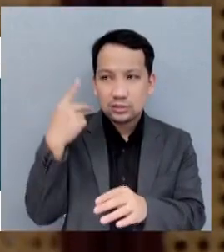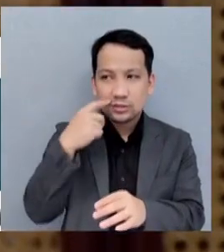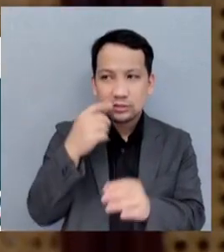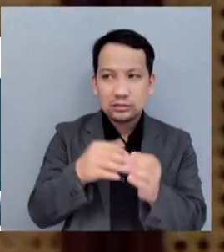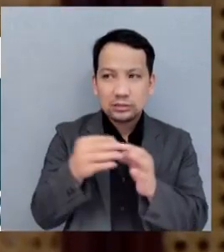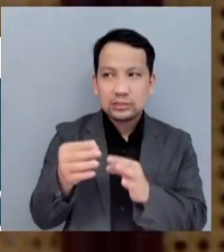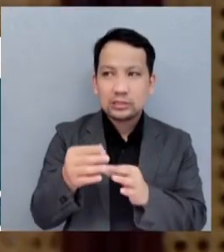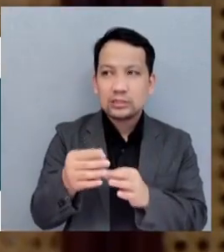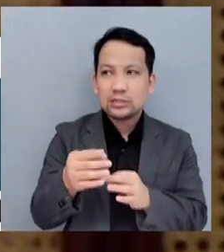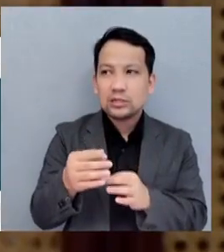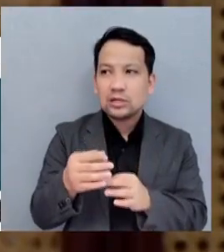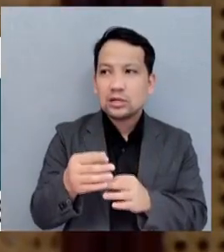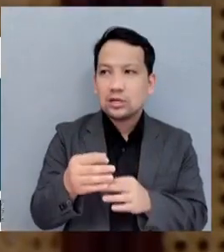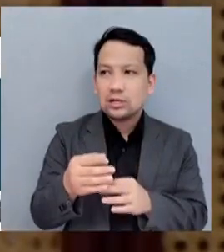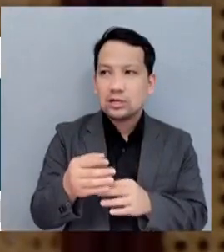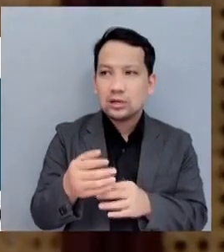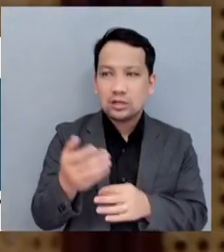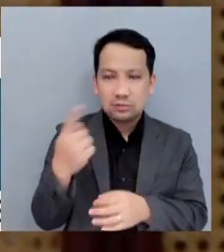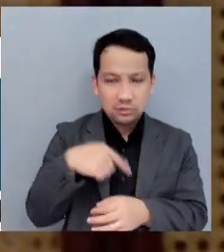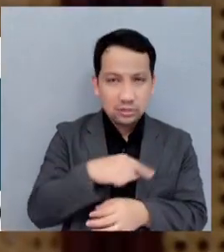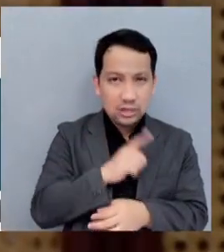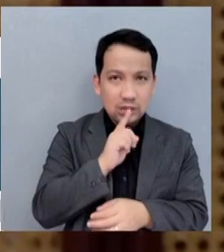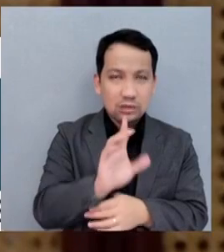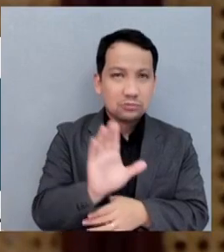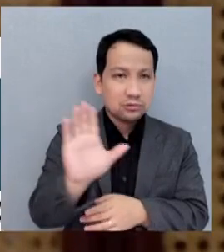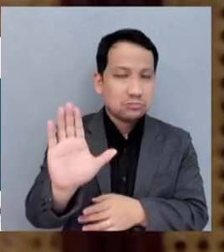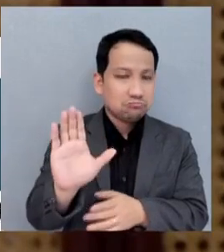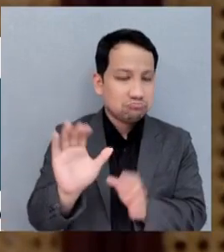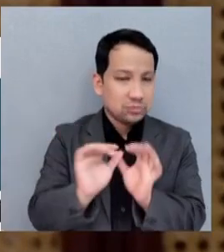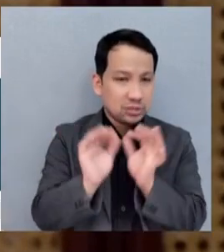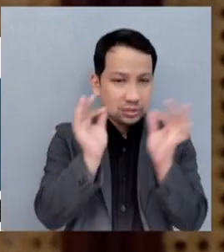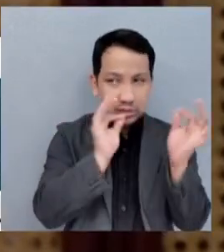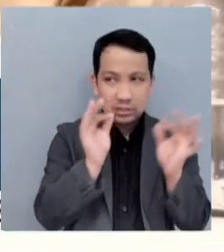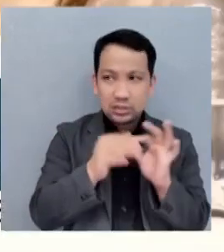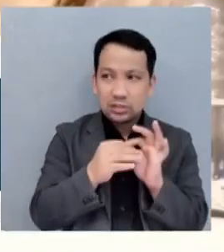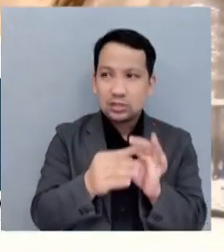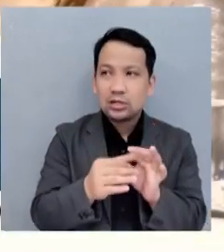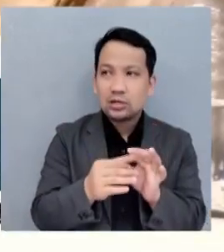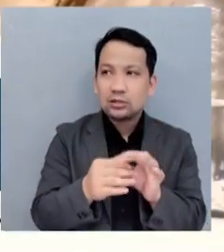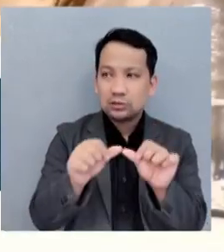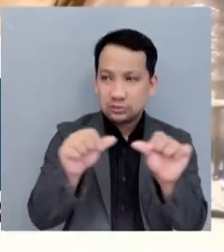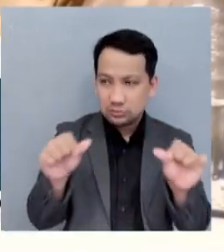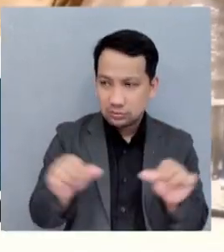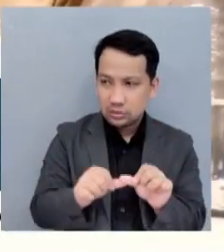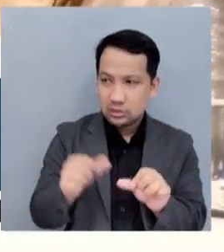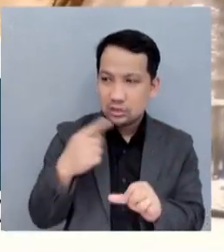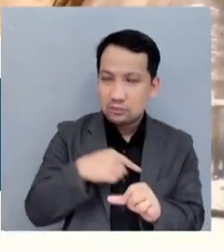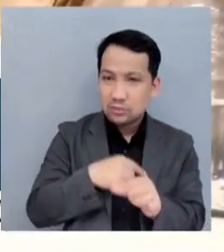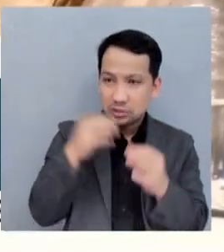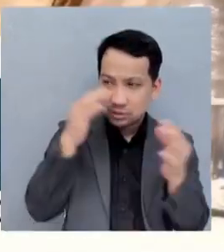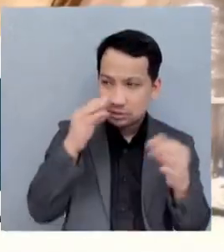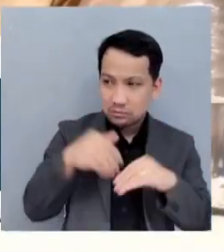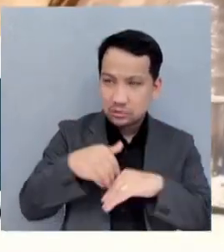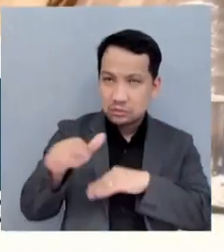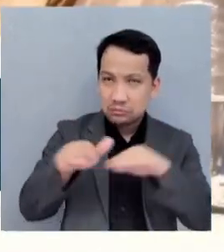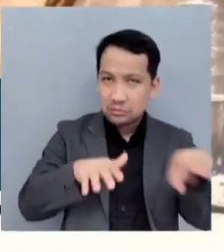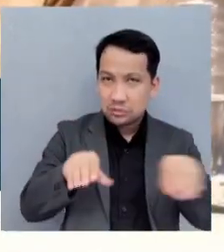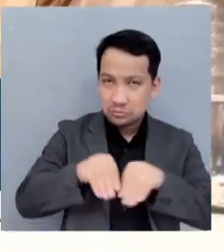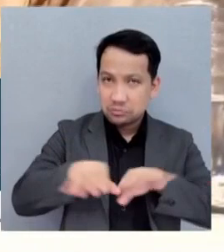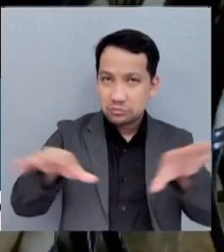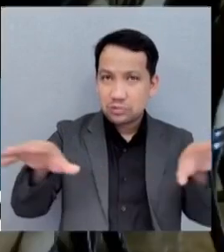It stems from the territorial fights over areas where drugs are distributed.